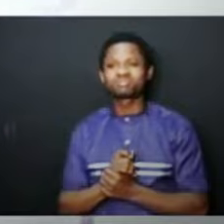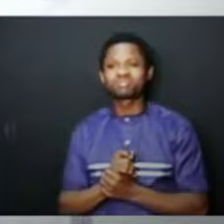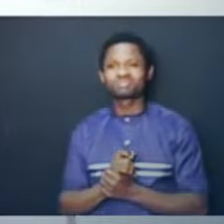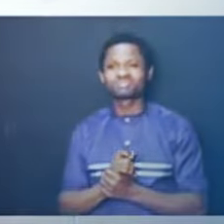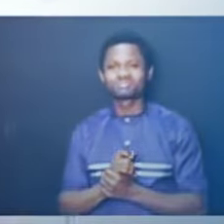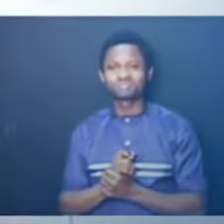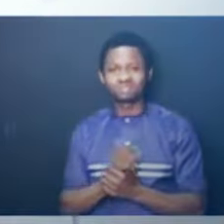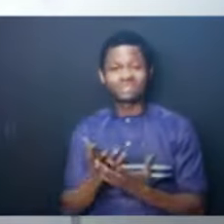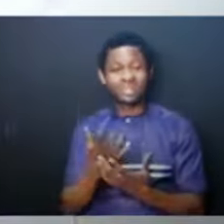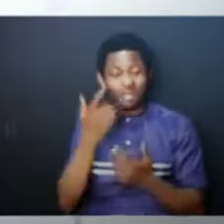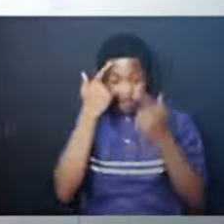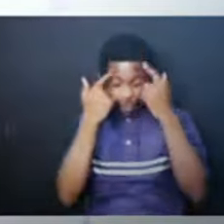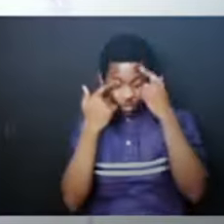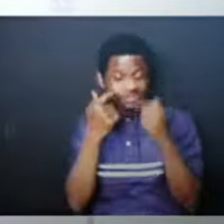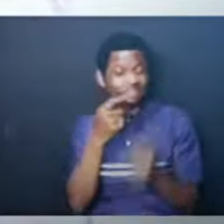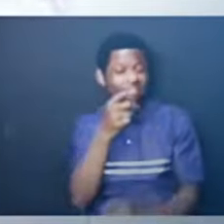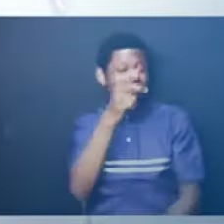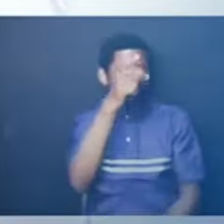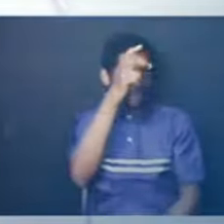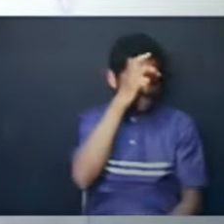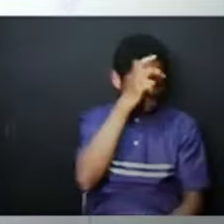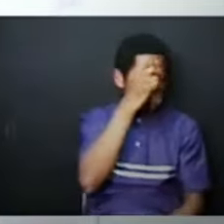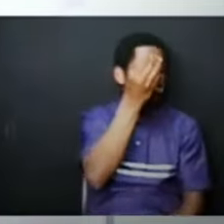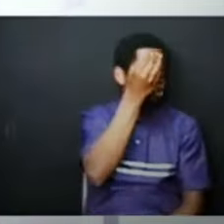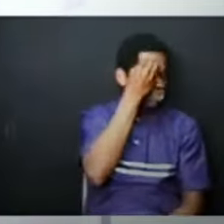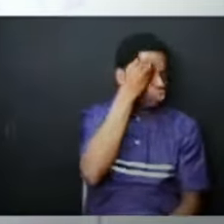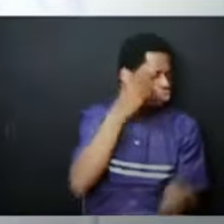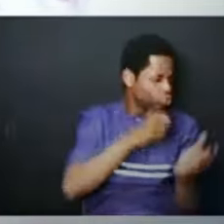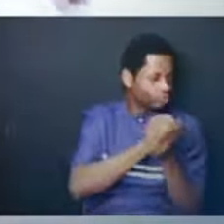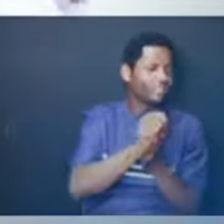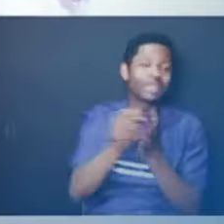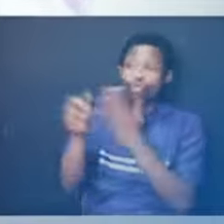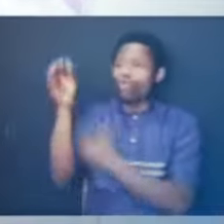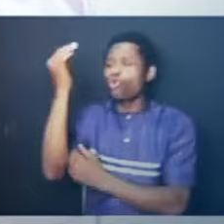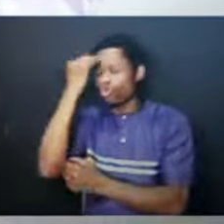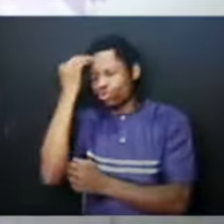the devil, is also aware.